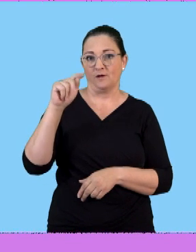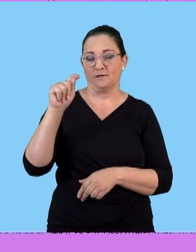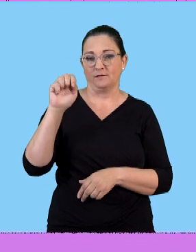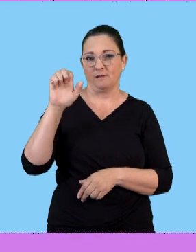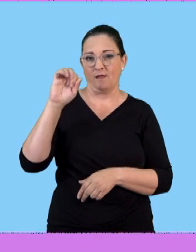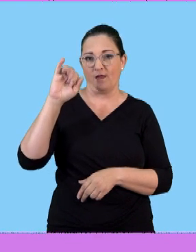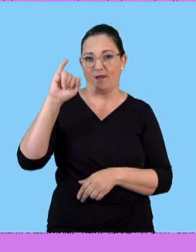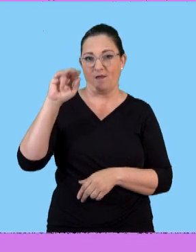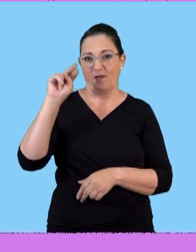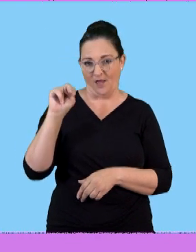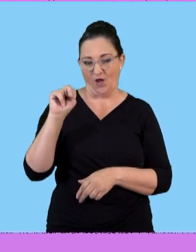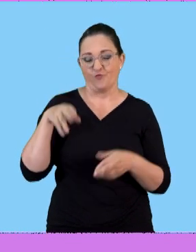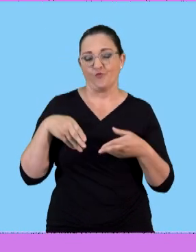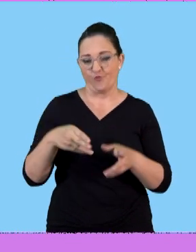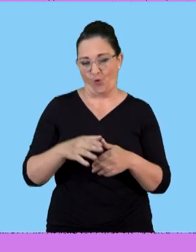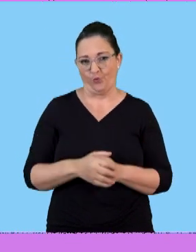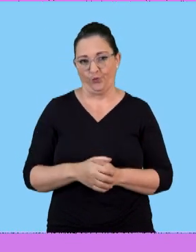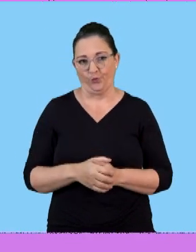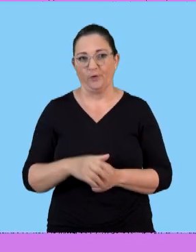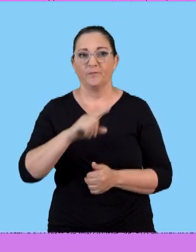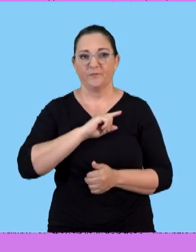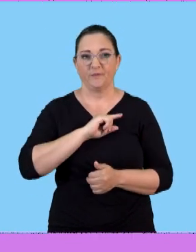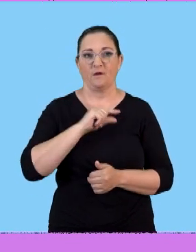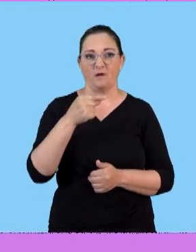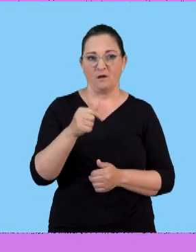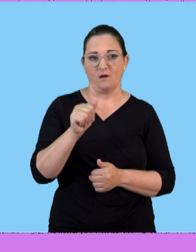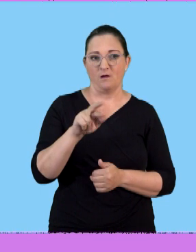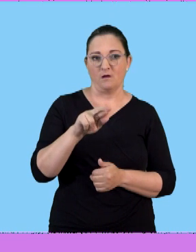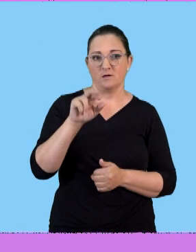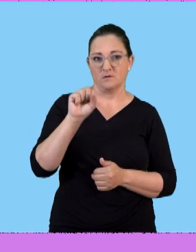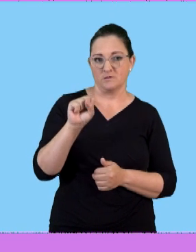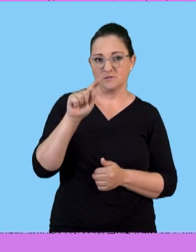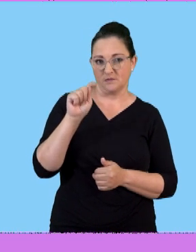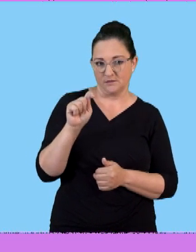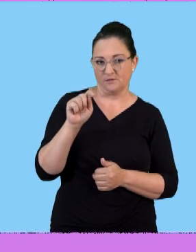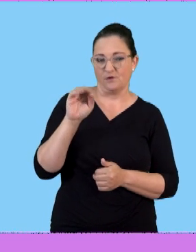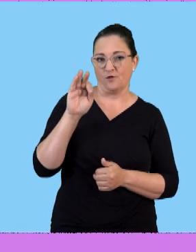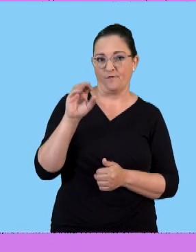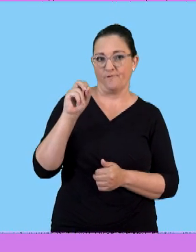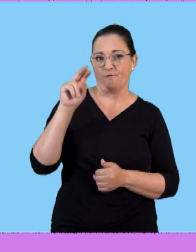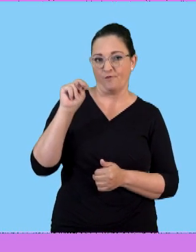I'll indicate the answer to this question is Garsfontein